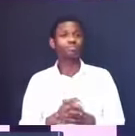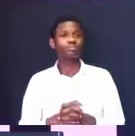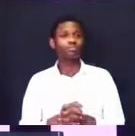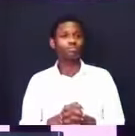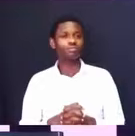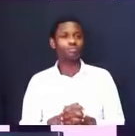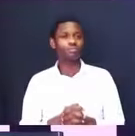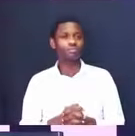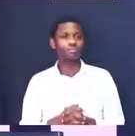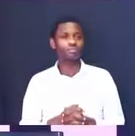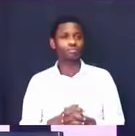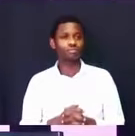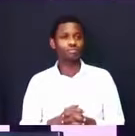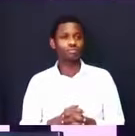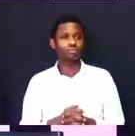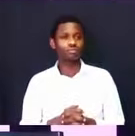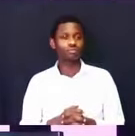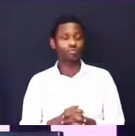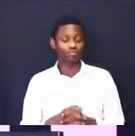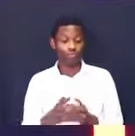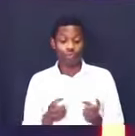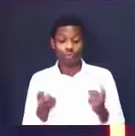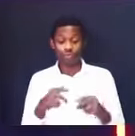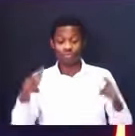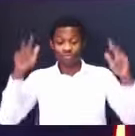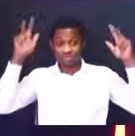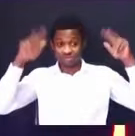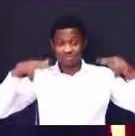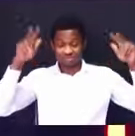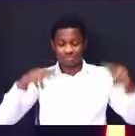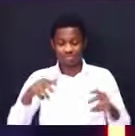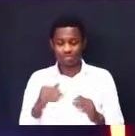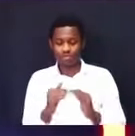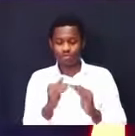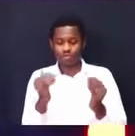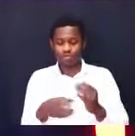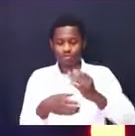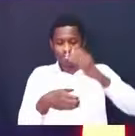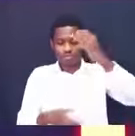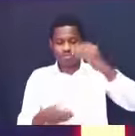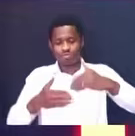place barrels at certain vantage points to fetch water.